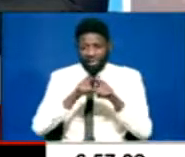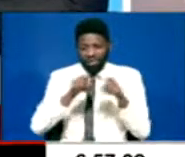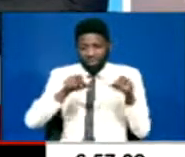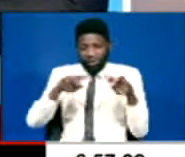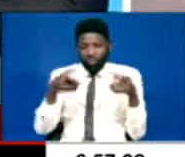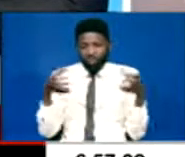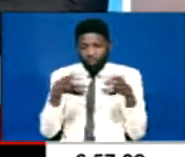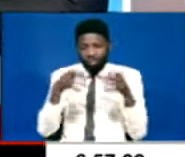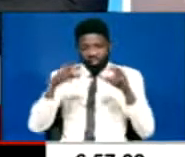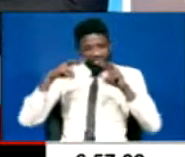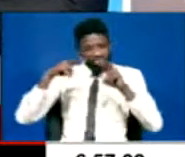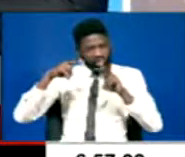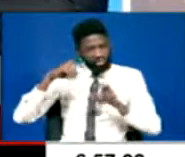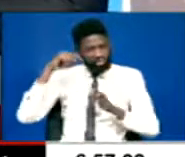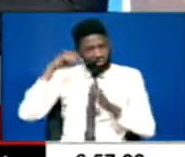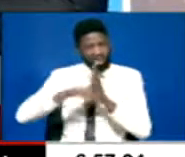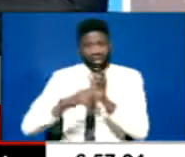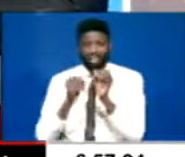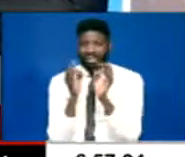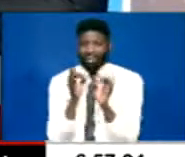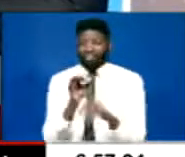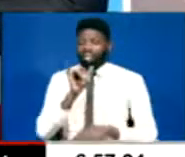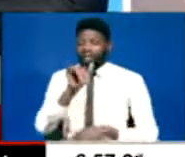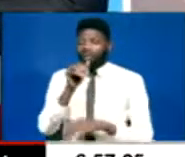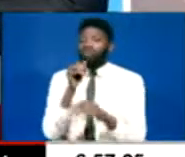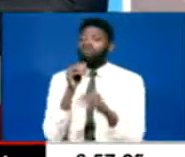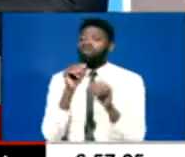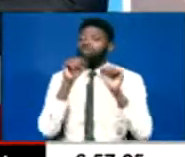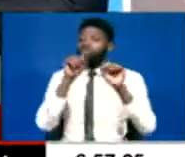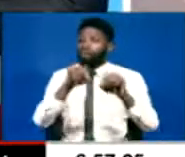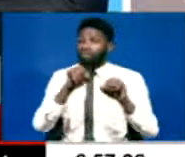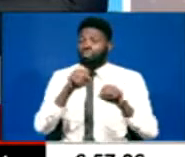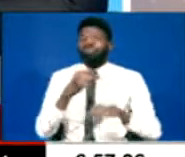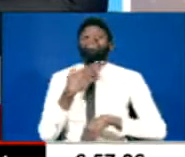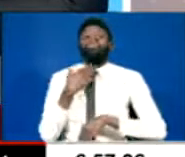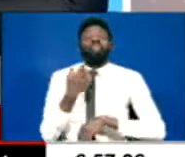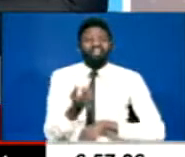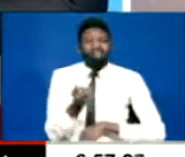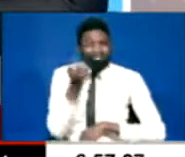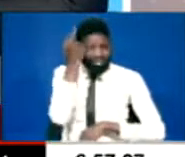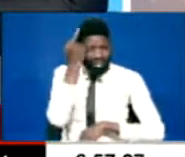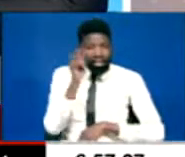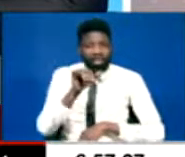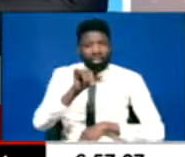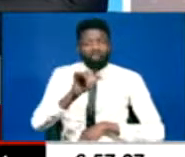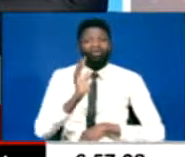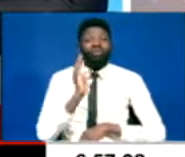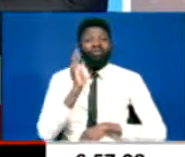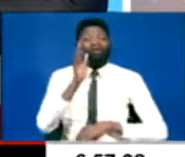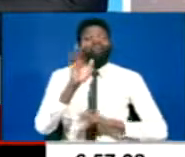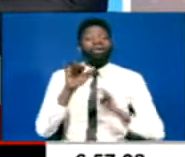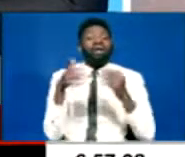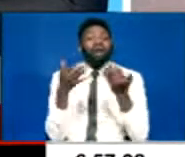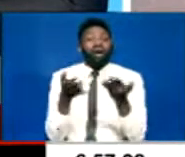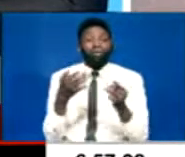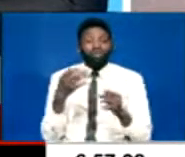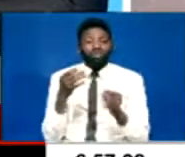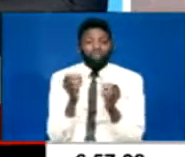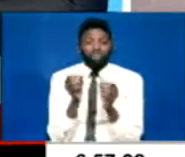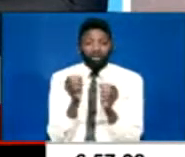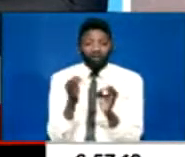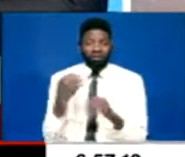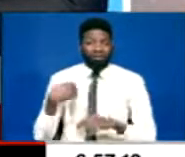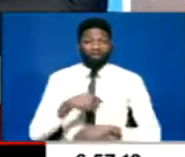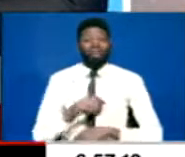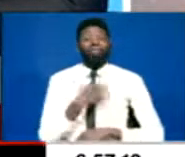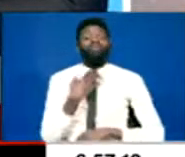this issue critically and deeply, just to understand how it's going to be for us to have our debt, you know,